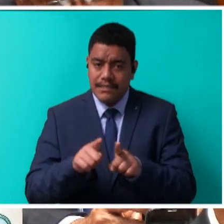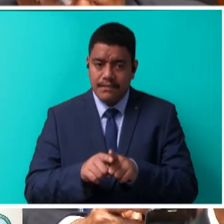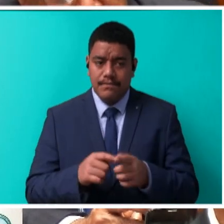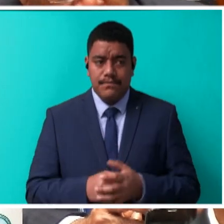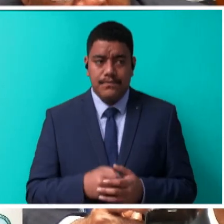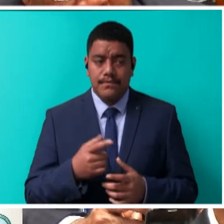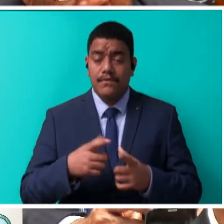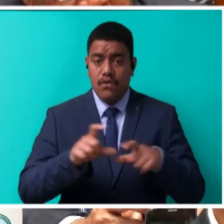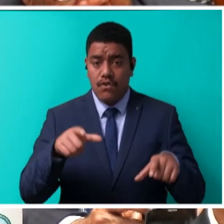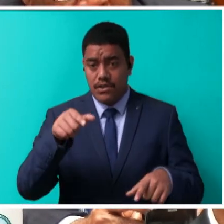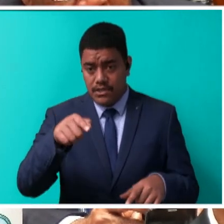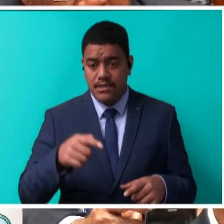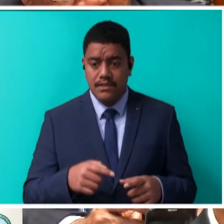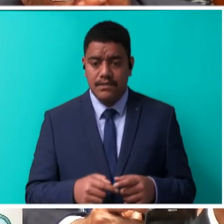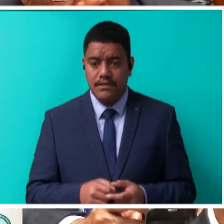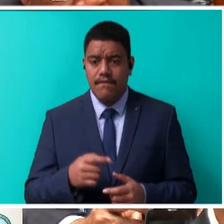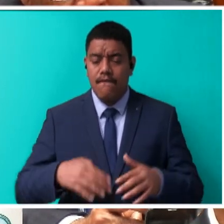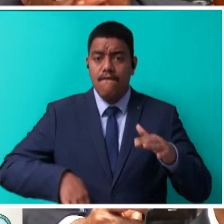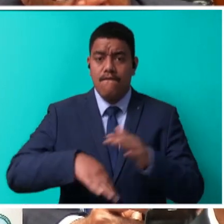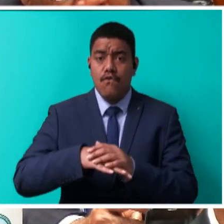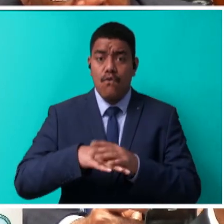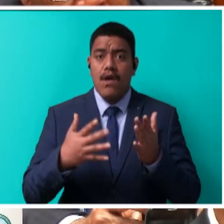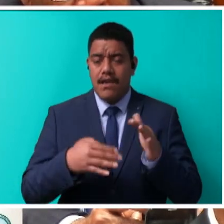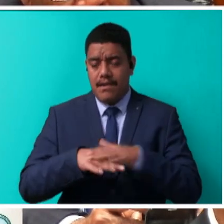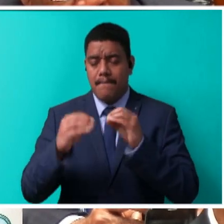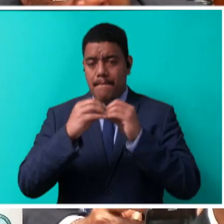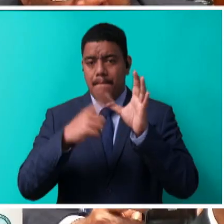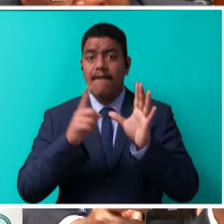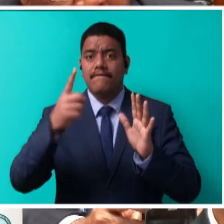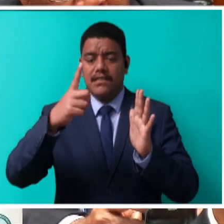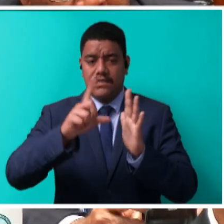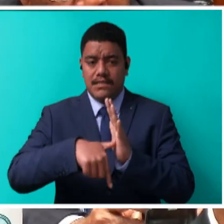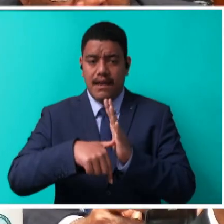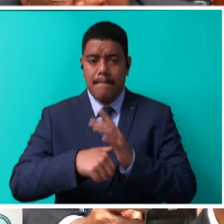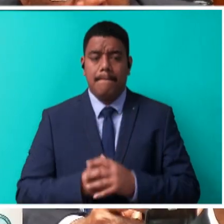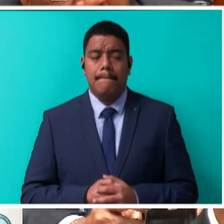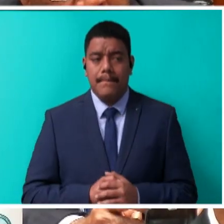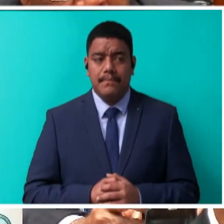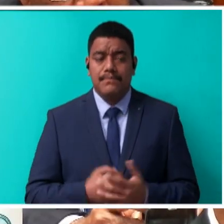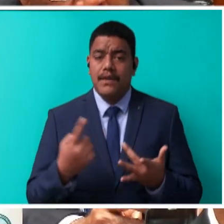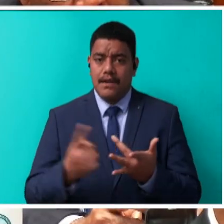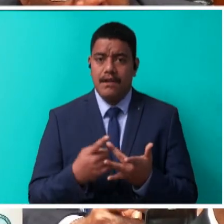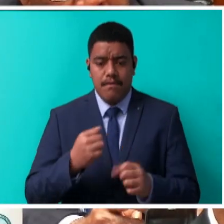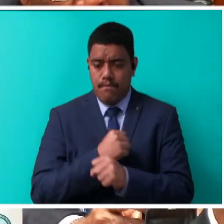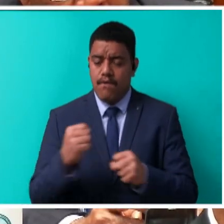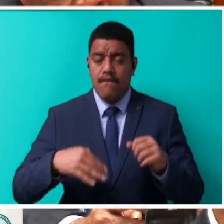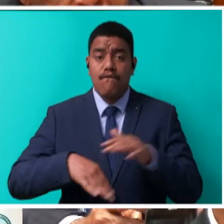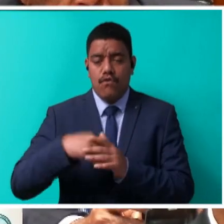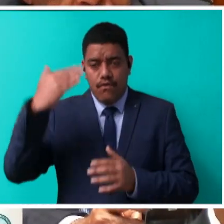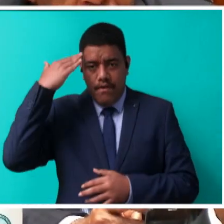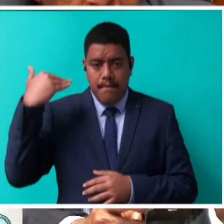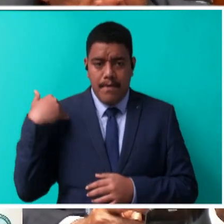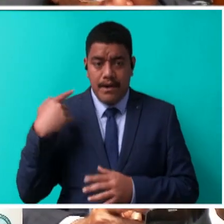Court of Appeal convened a full bench in Ba for the very first time, another powerful reminder